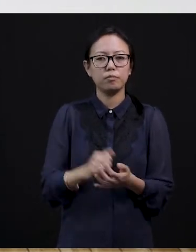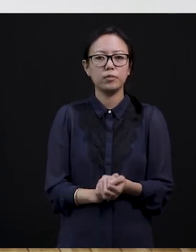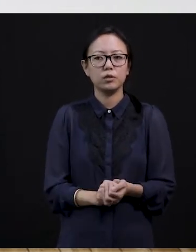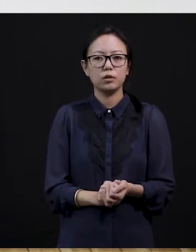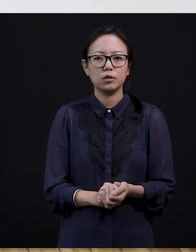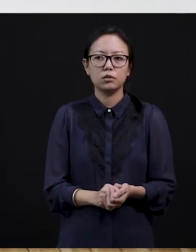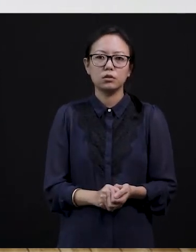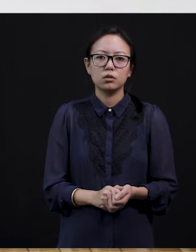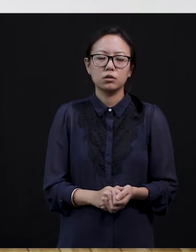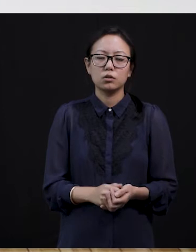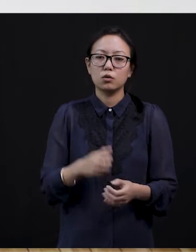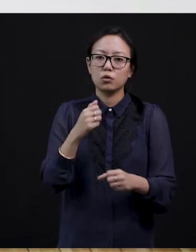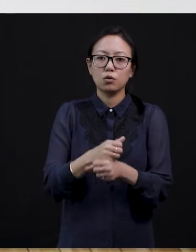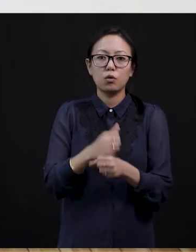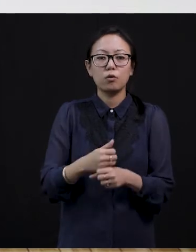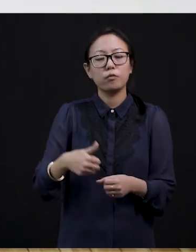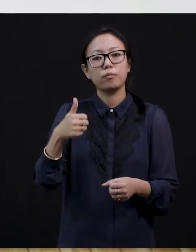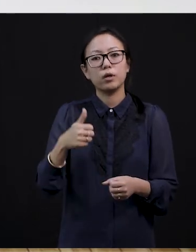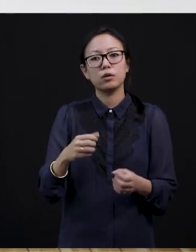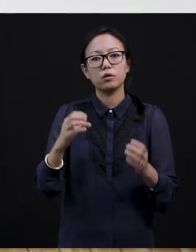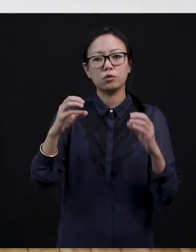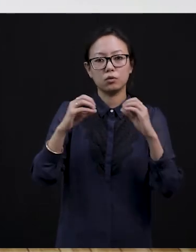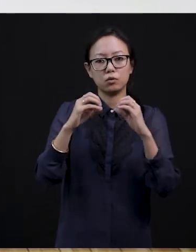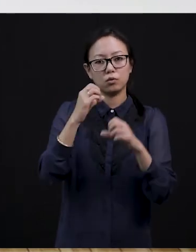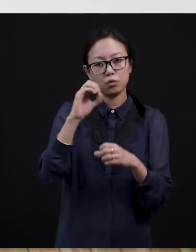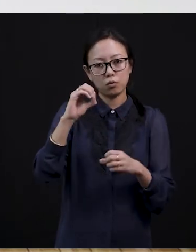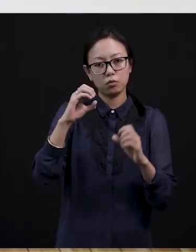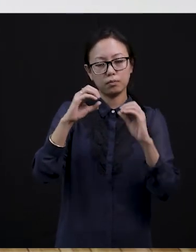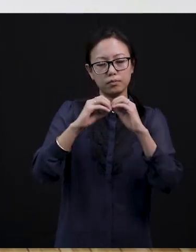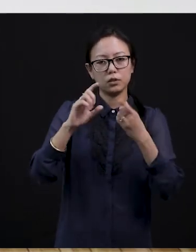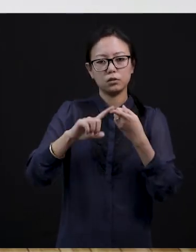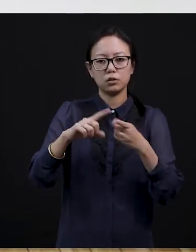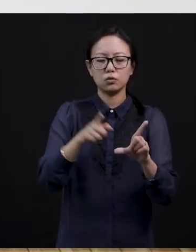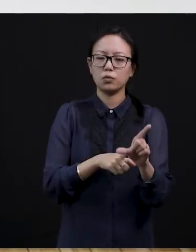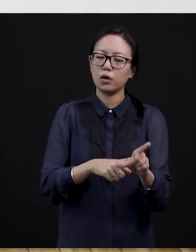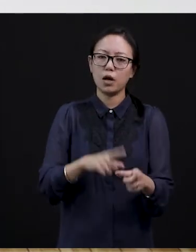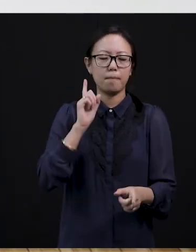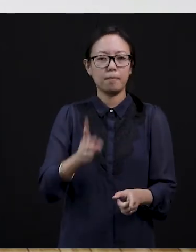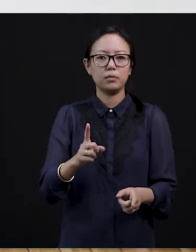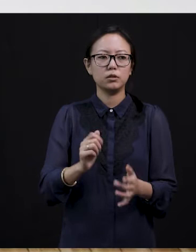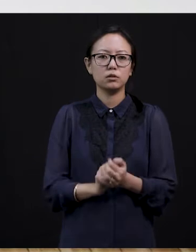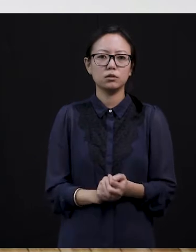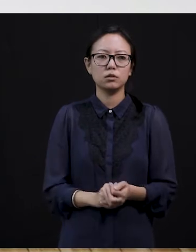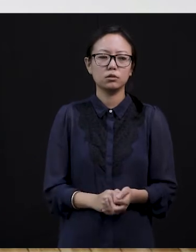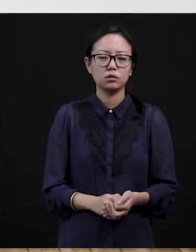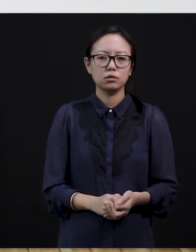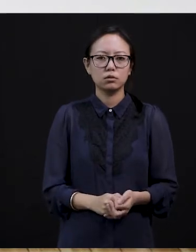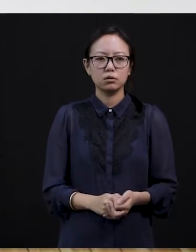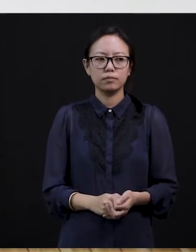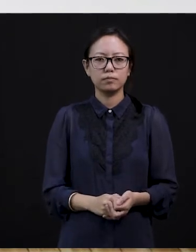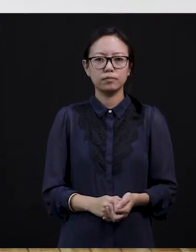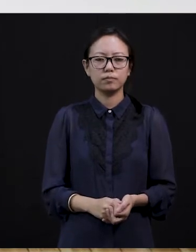the government has to abide by what is the general desire of the people. So of the people, for the people and by